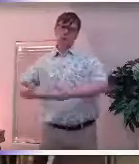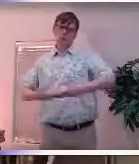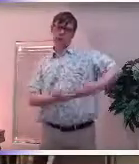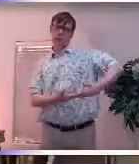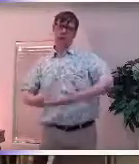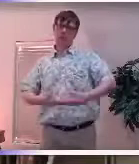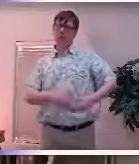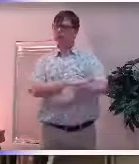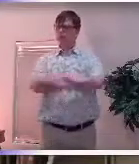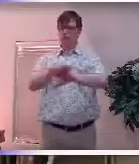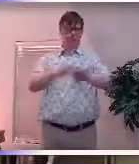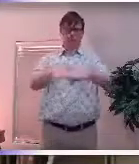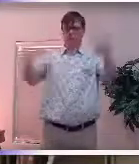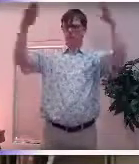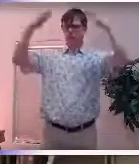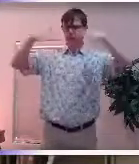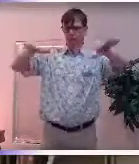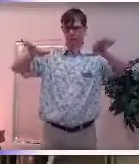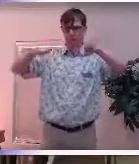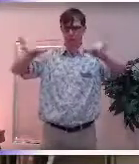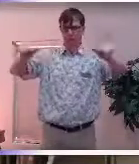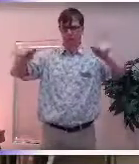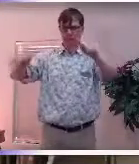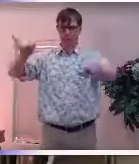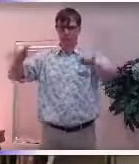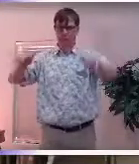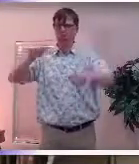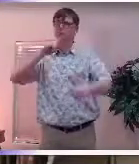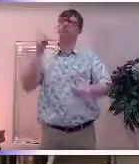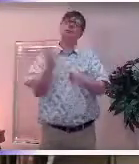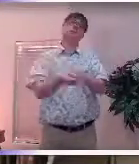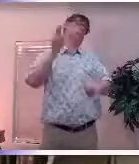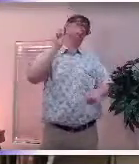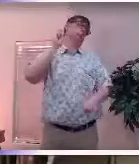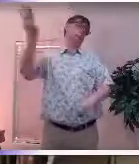know, they're not the same bodies every 3 years.